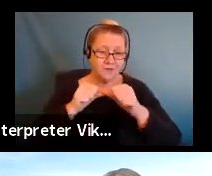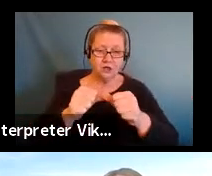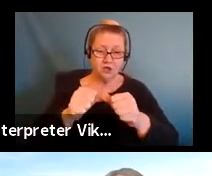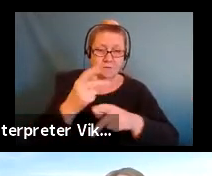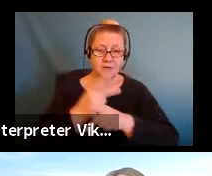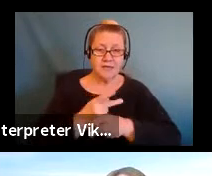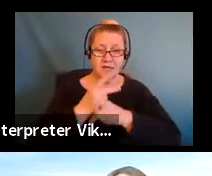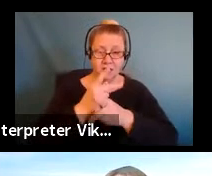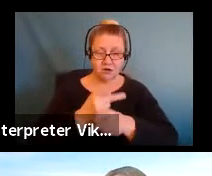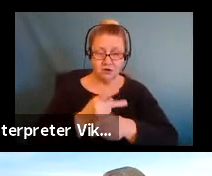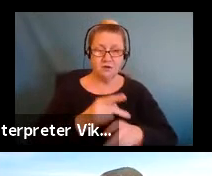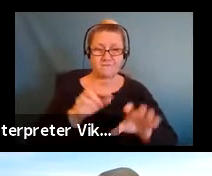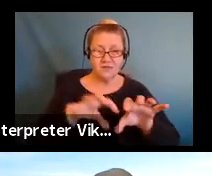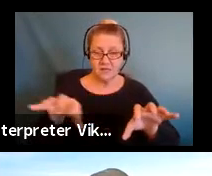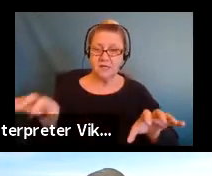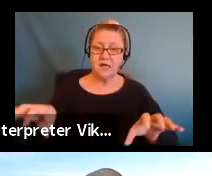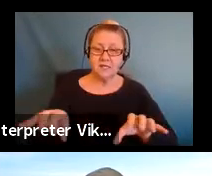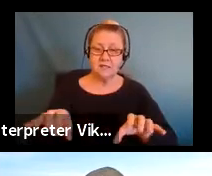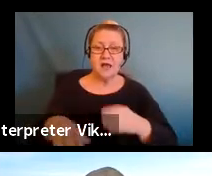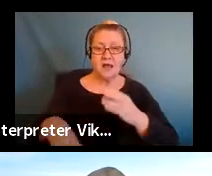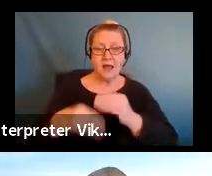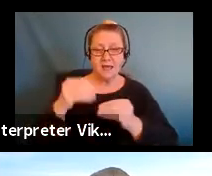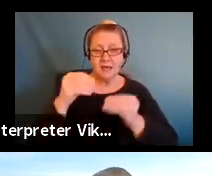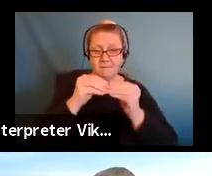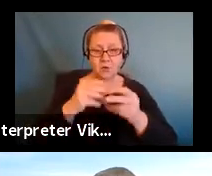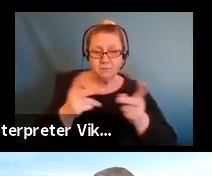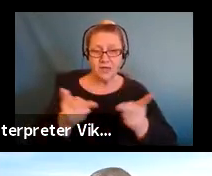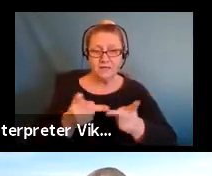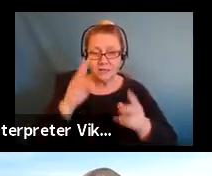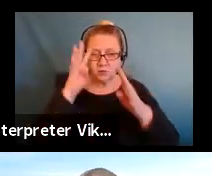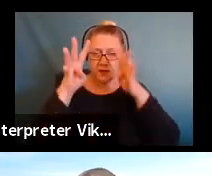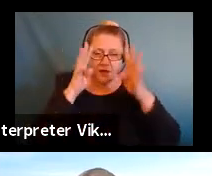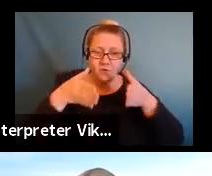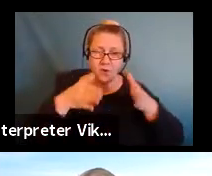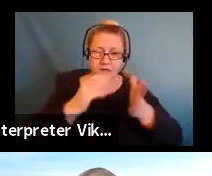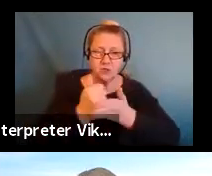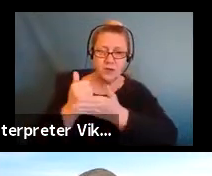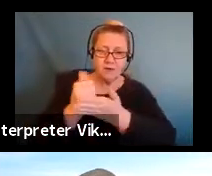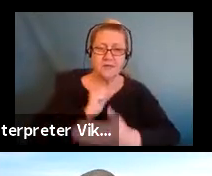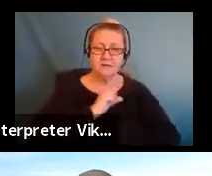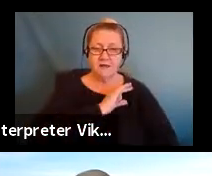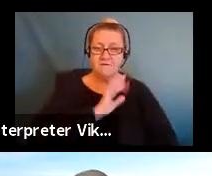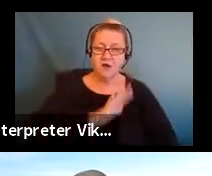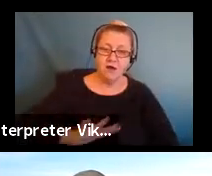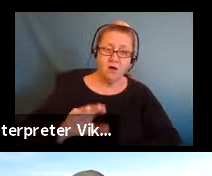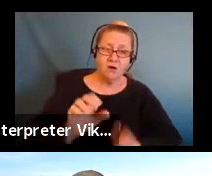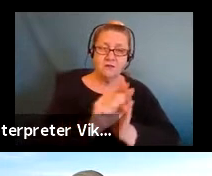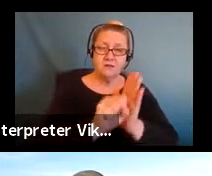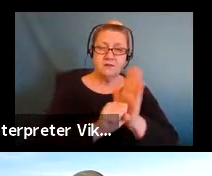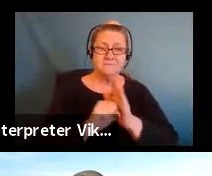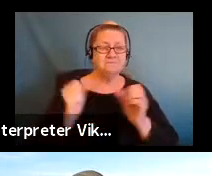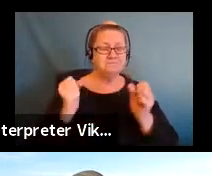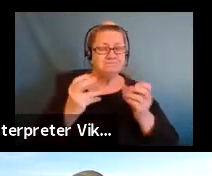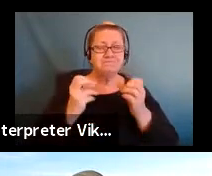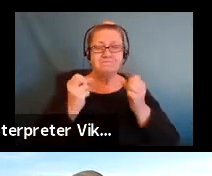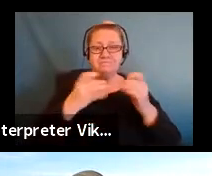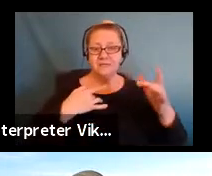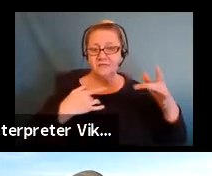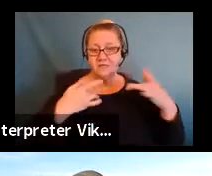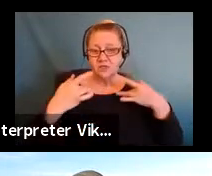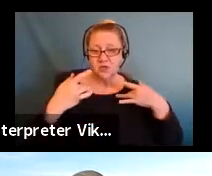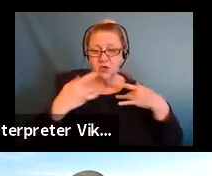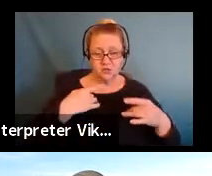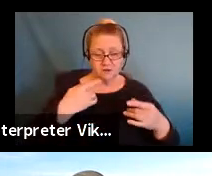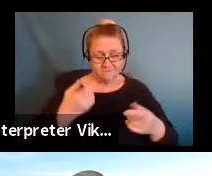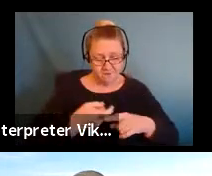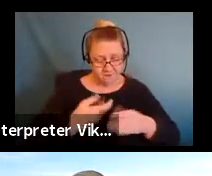well, and really working on creative ways to help staff statewide, but lots of concerns from our end,